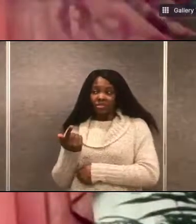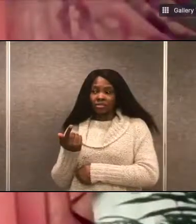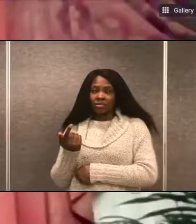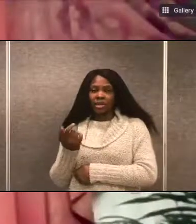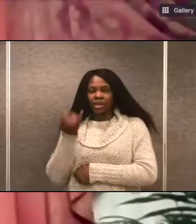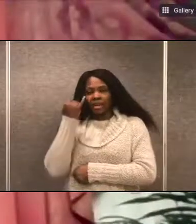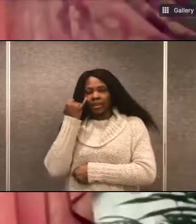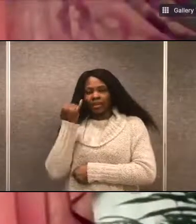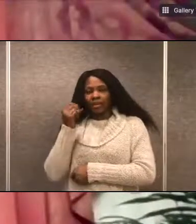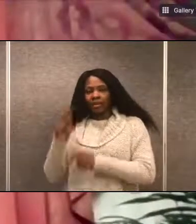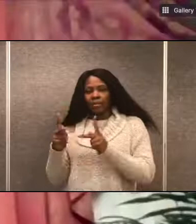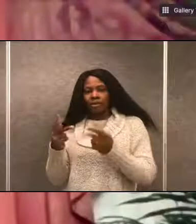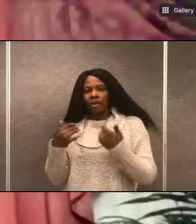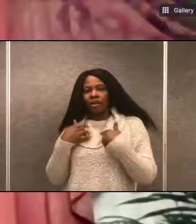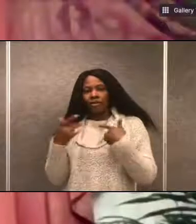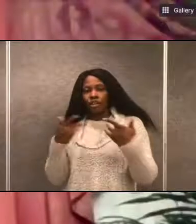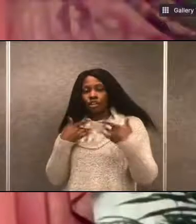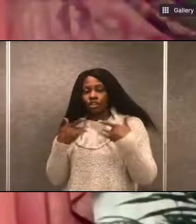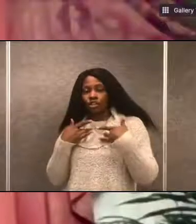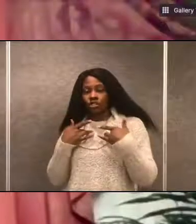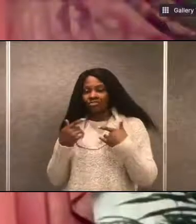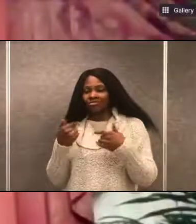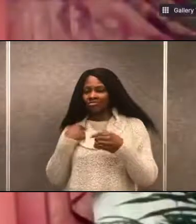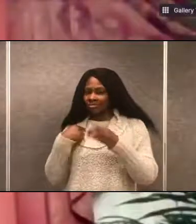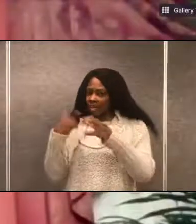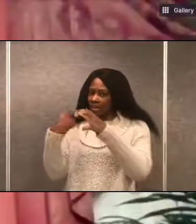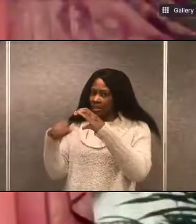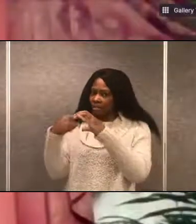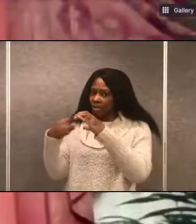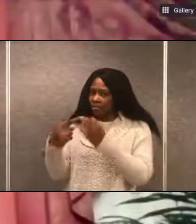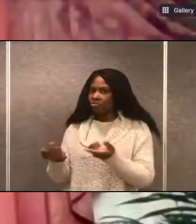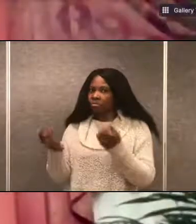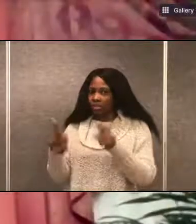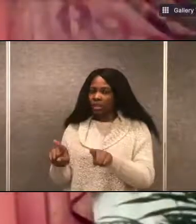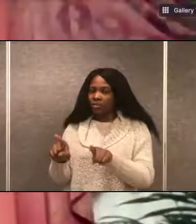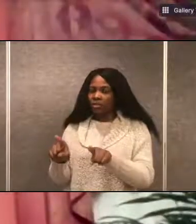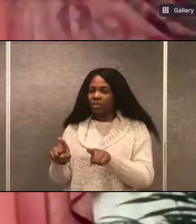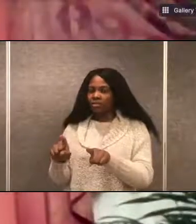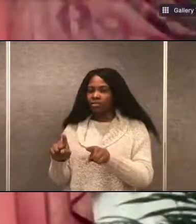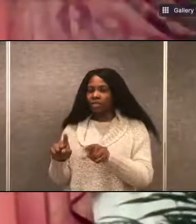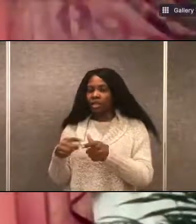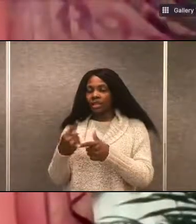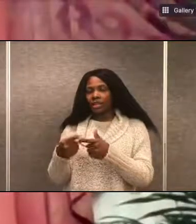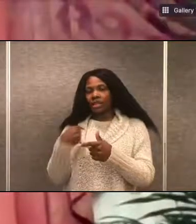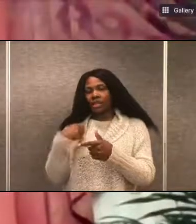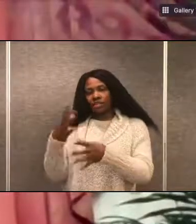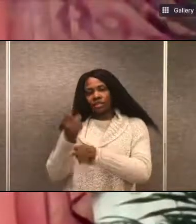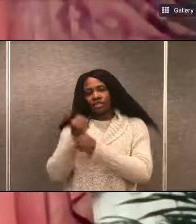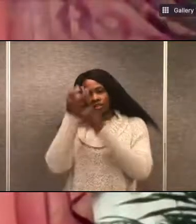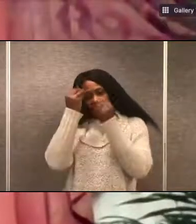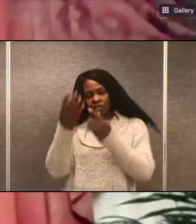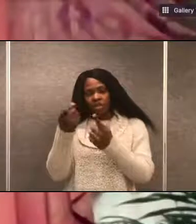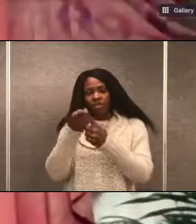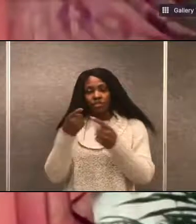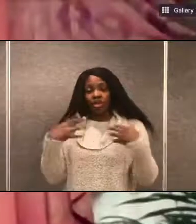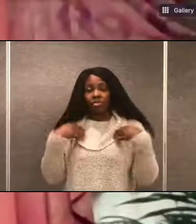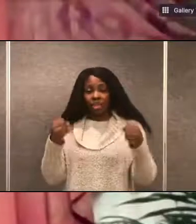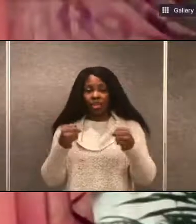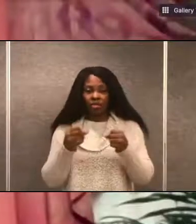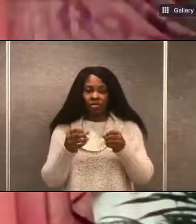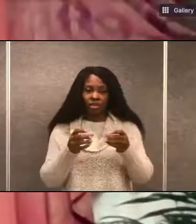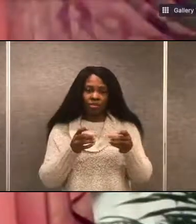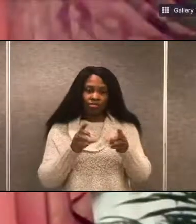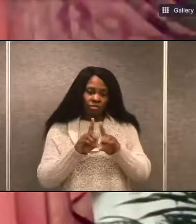concern, I will email them exactly what's going on, and I will get something from the health department that will help to guide us in the